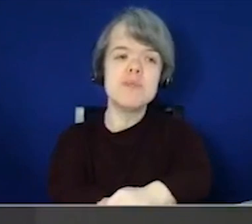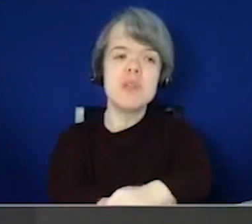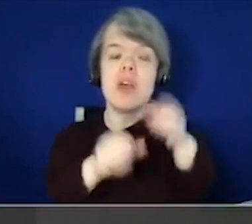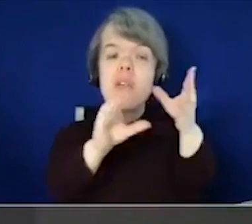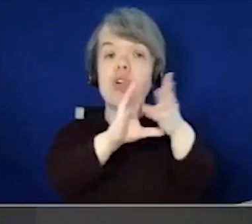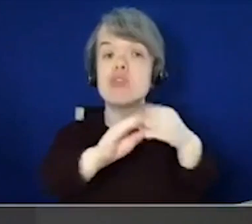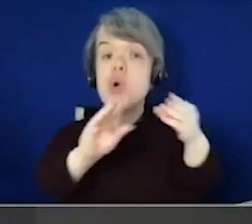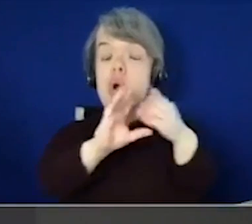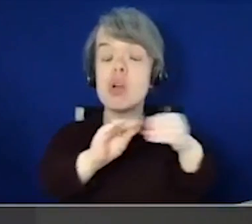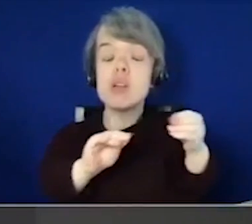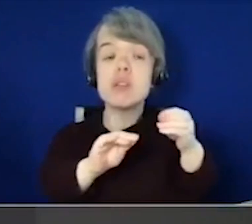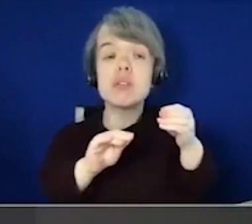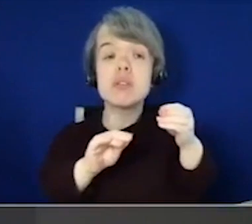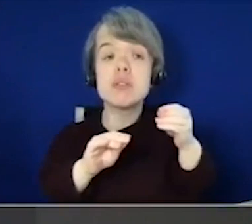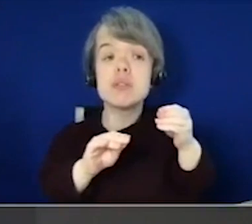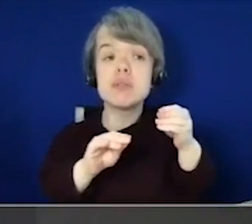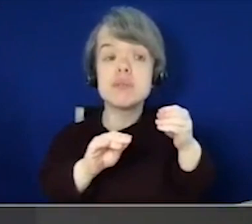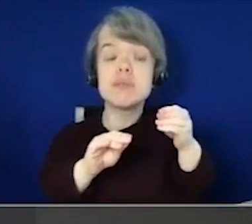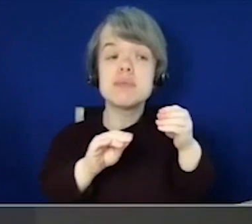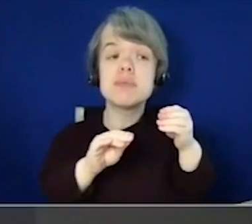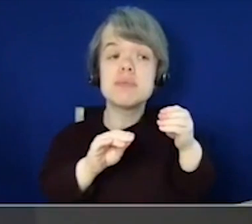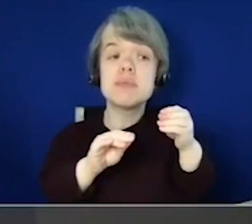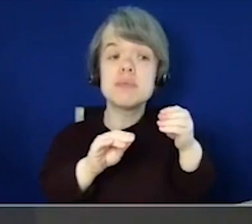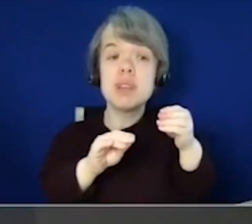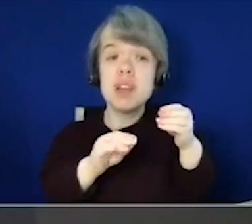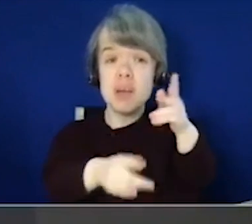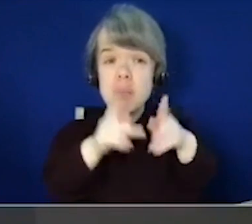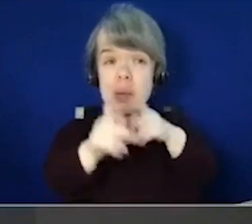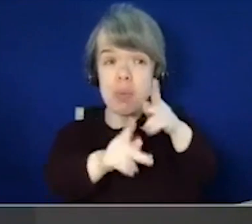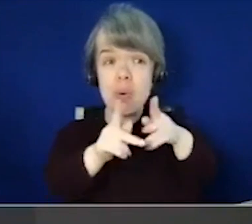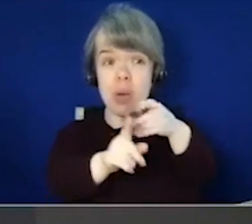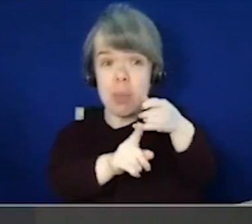people potentially have been bullied not to vote.